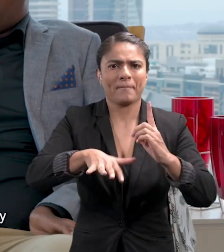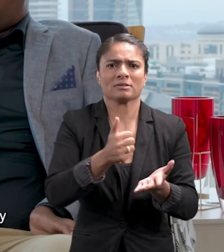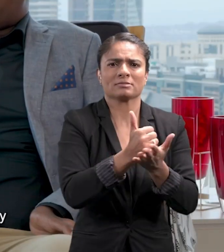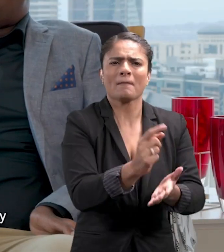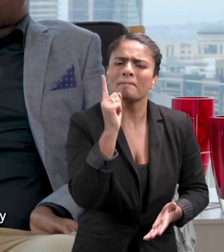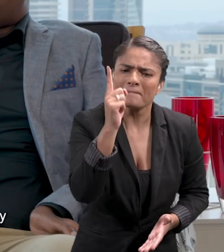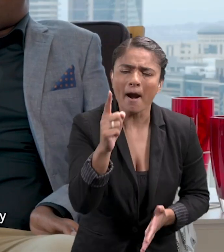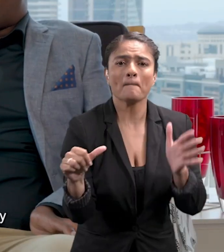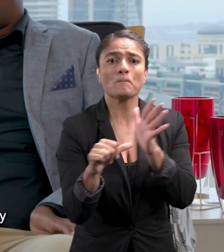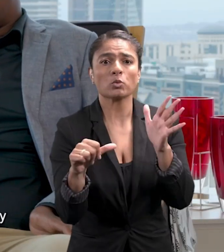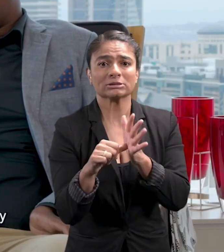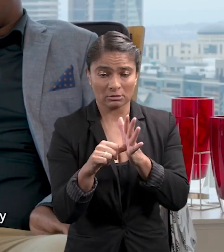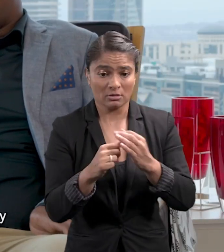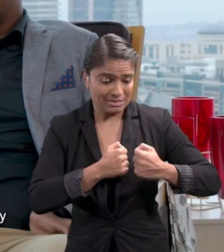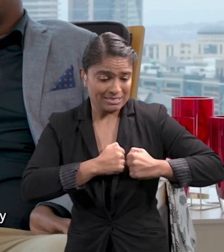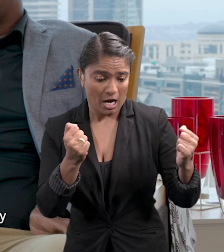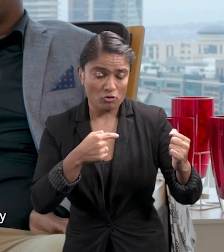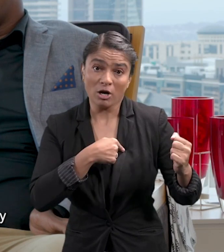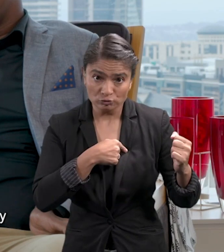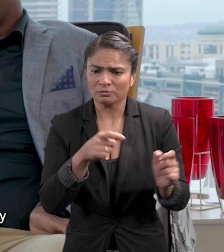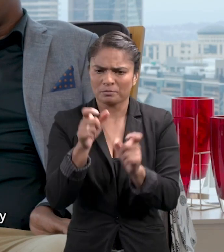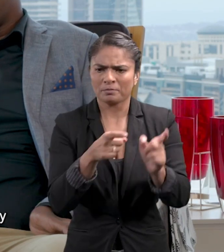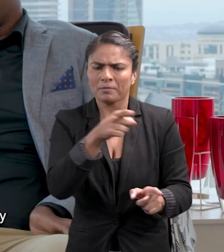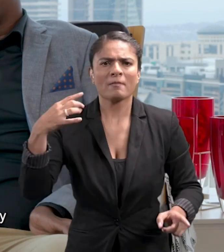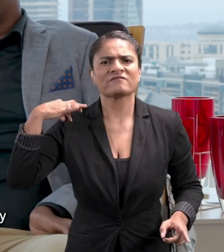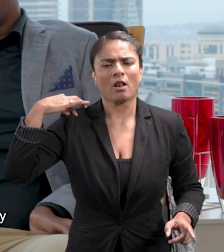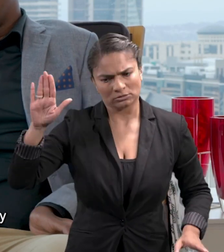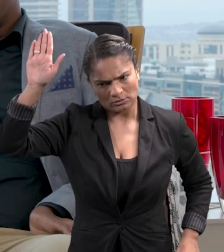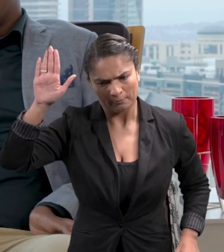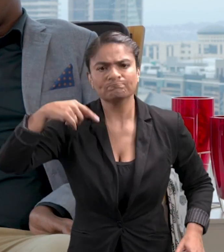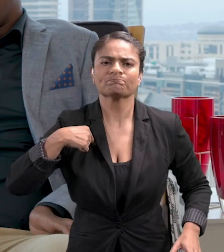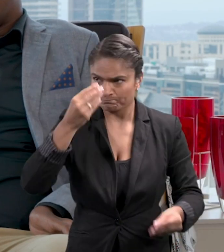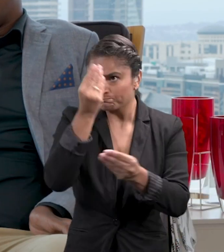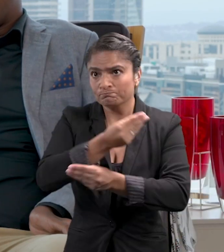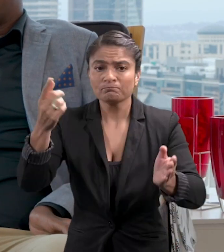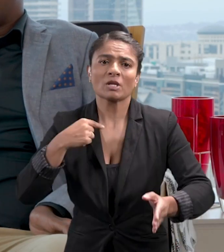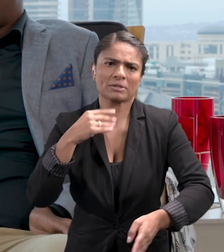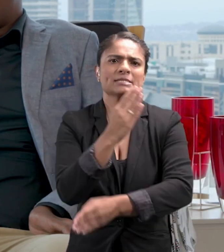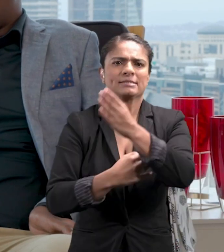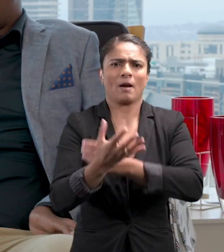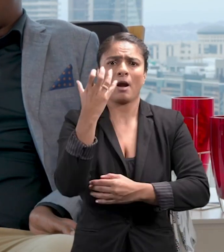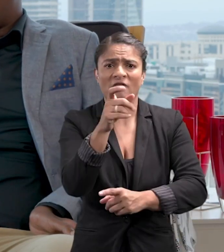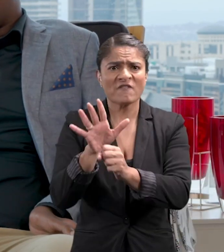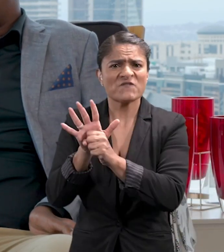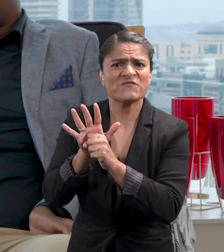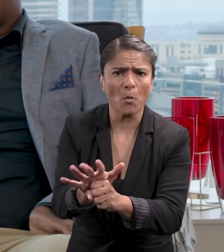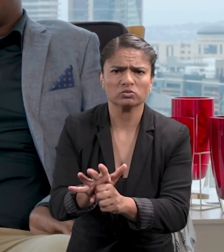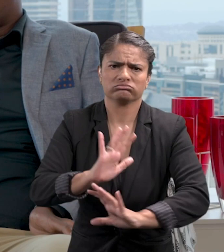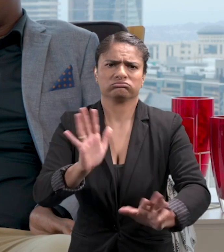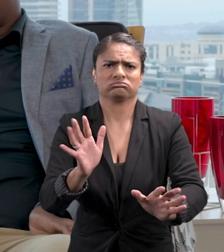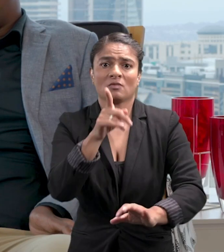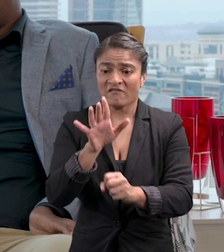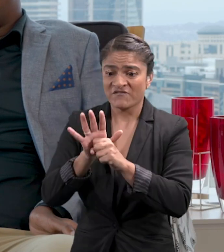also important to highlight that the declaration process is voluntary, and having visible or invisible disability